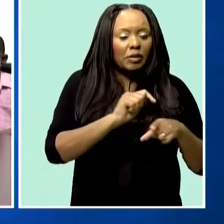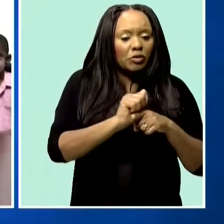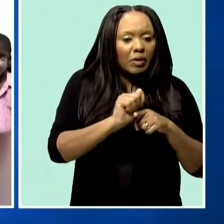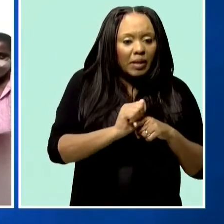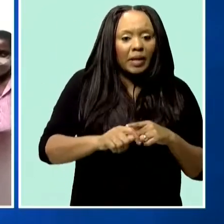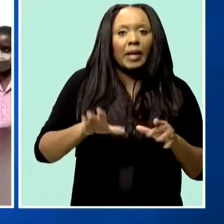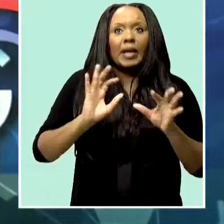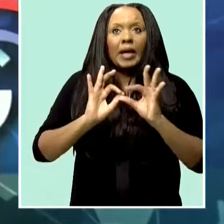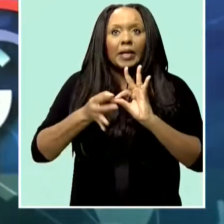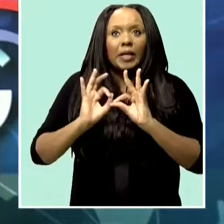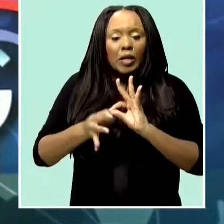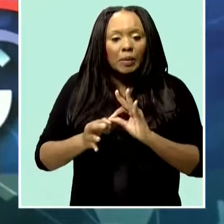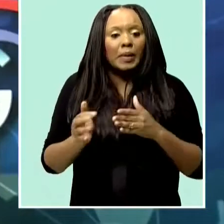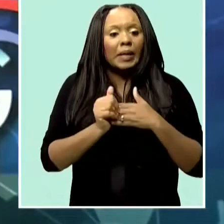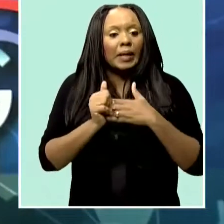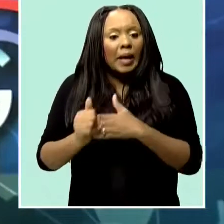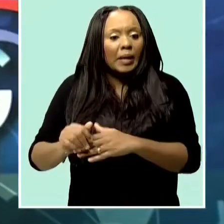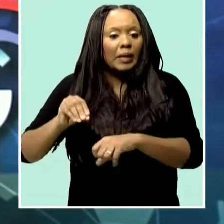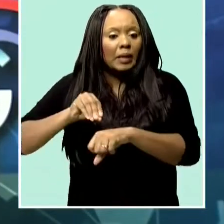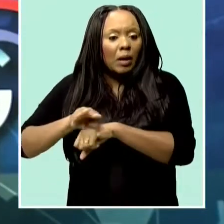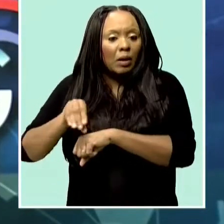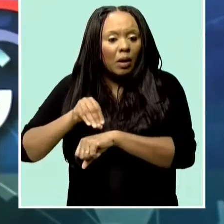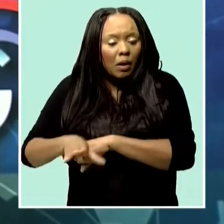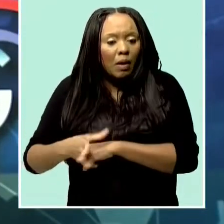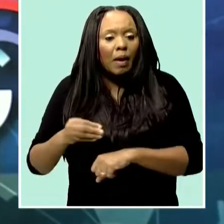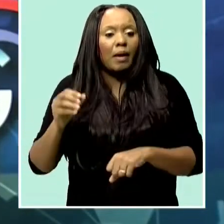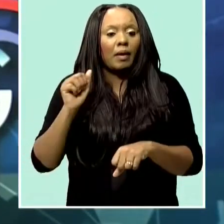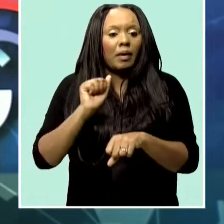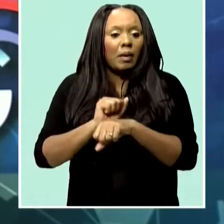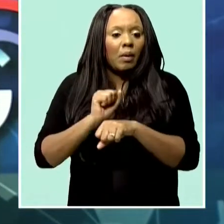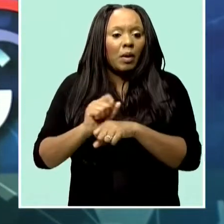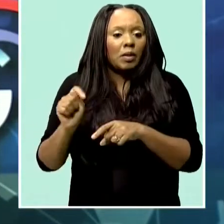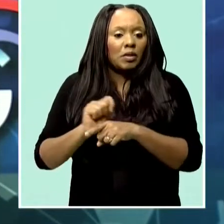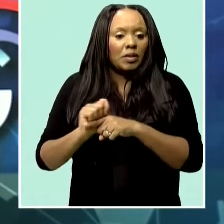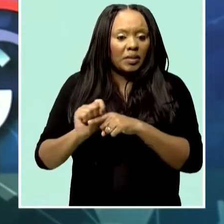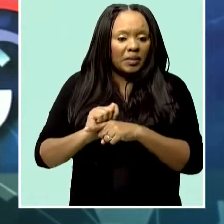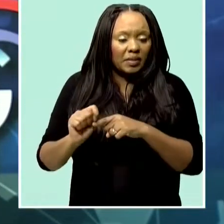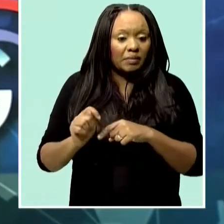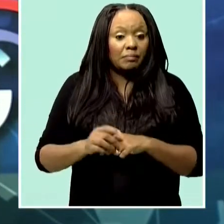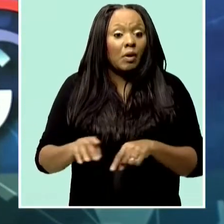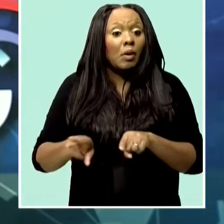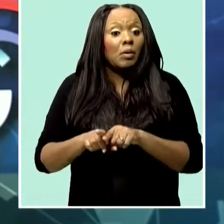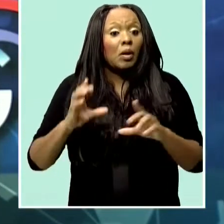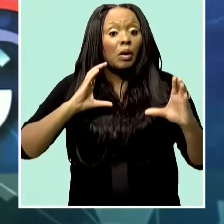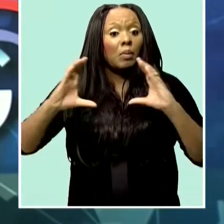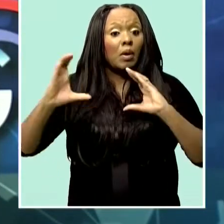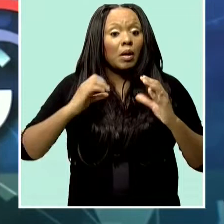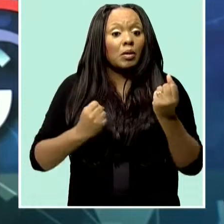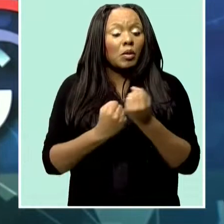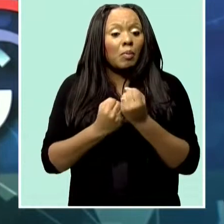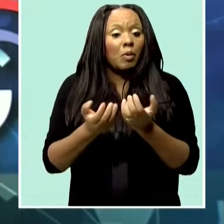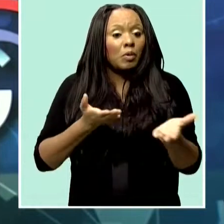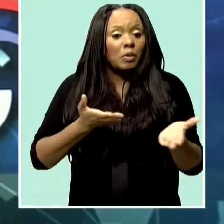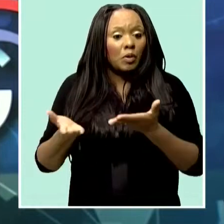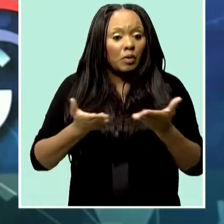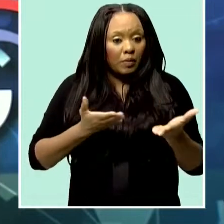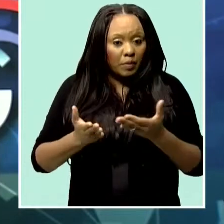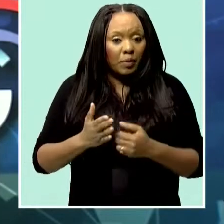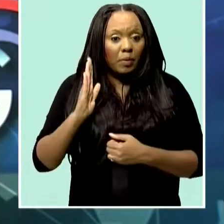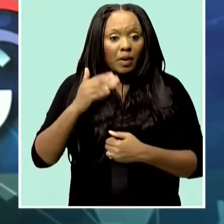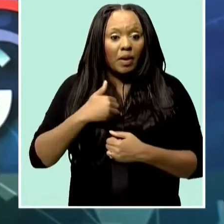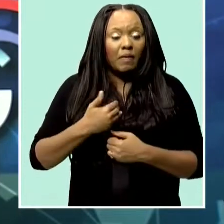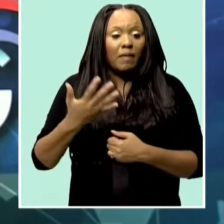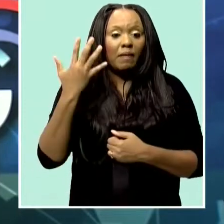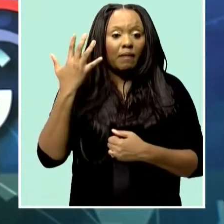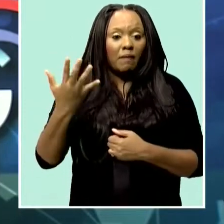interpreting services, guidance and counseling, along with employment training and placement. There's also a communication support service that will see